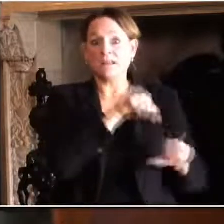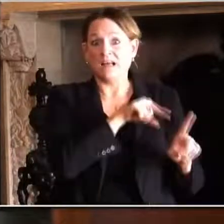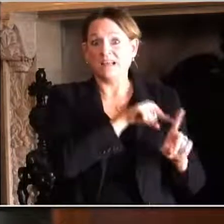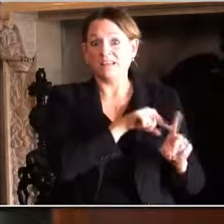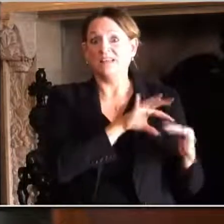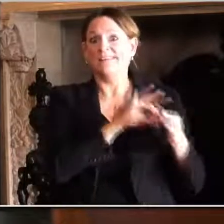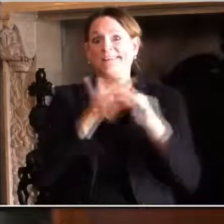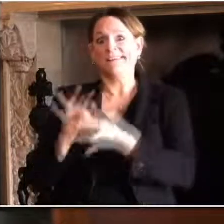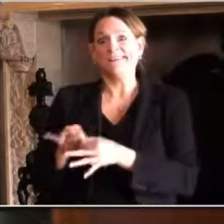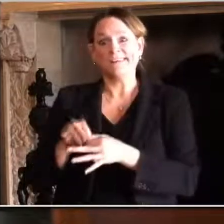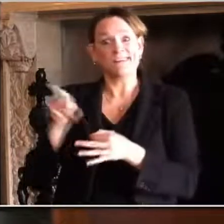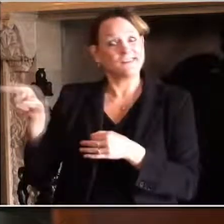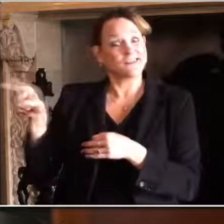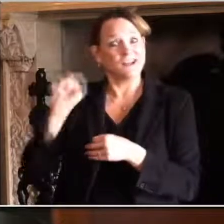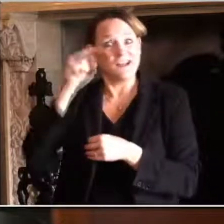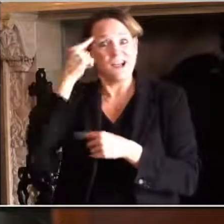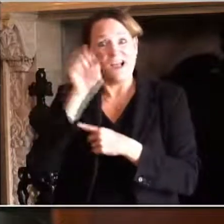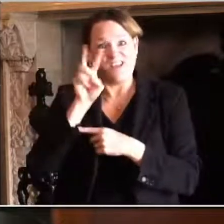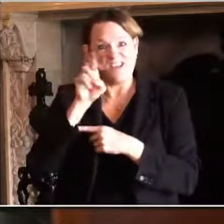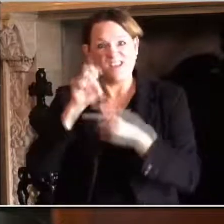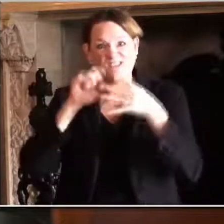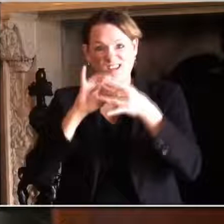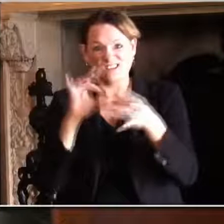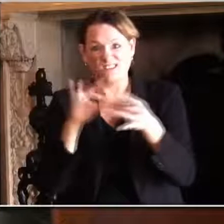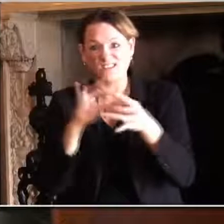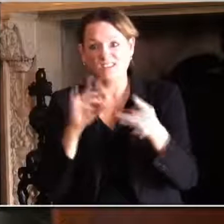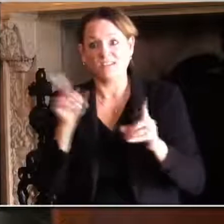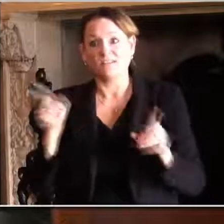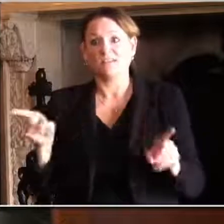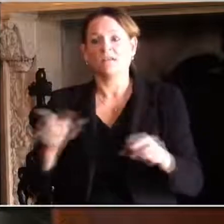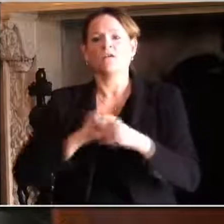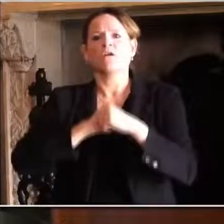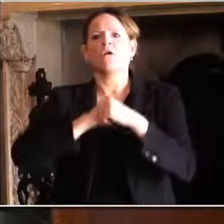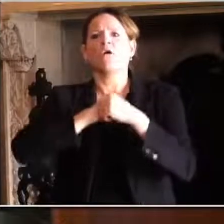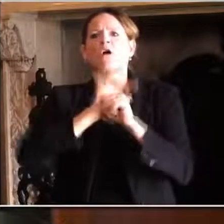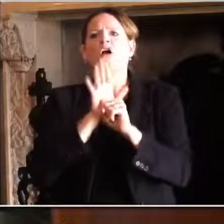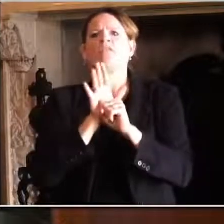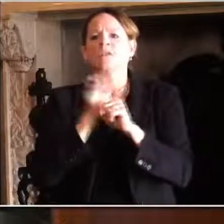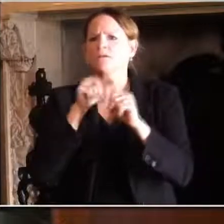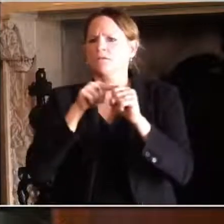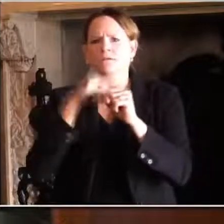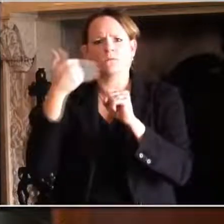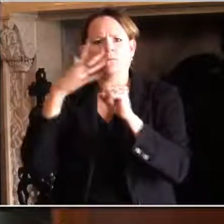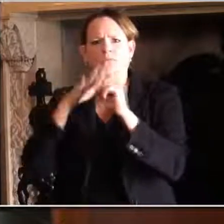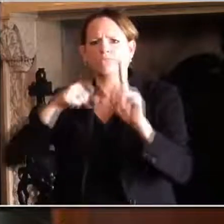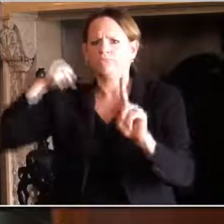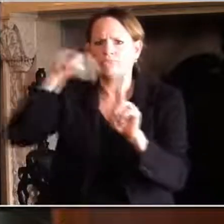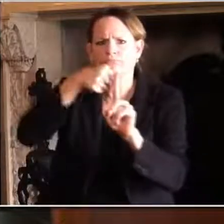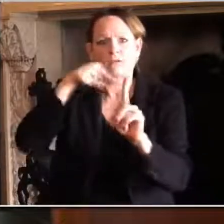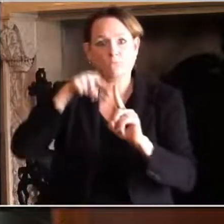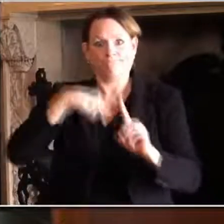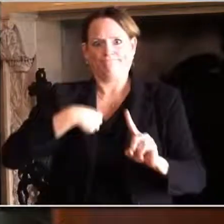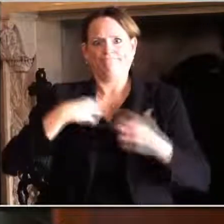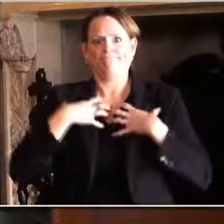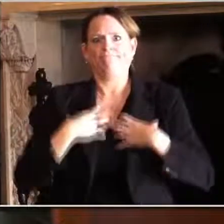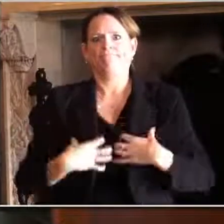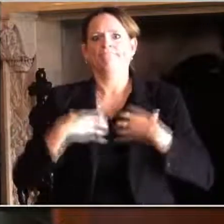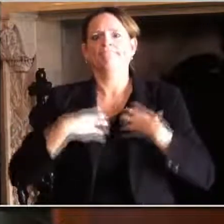that COVID-19 is a respiratory virus, which means that it spreads through respiratory droplets that travel in the